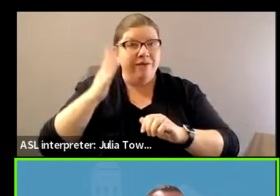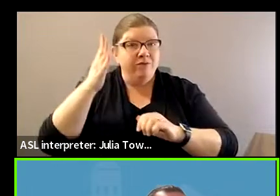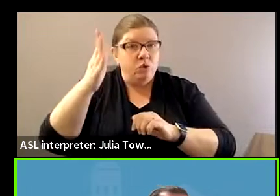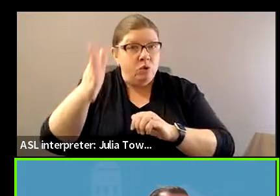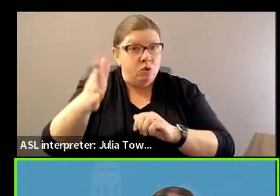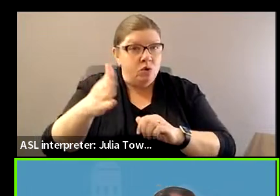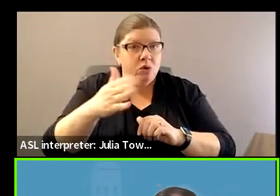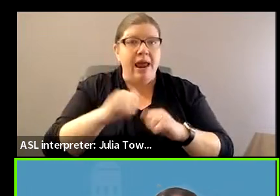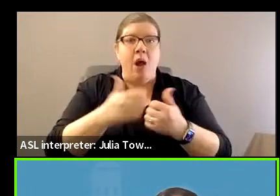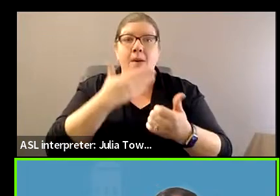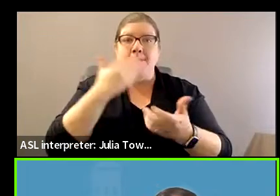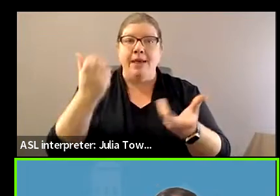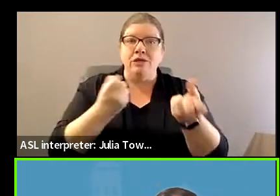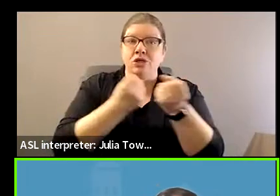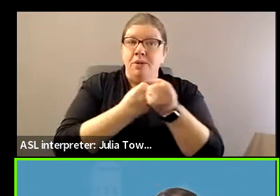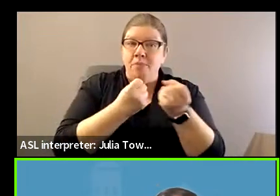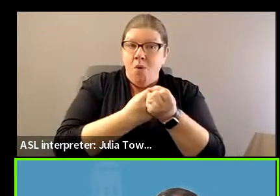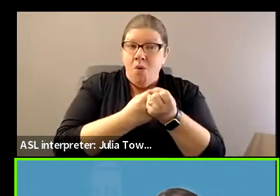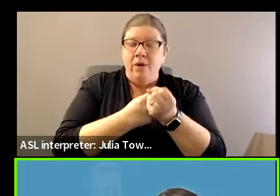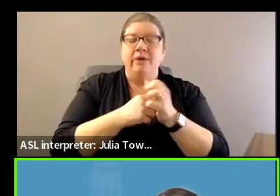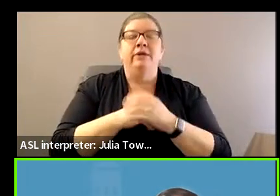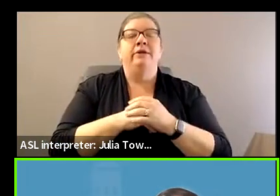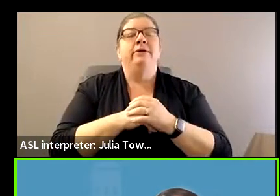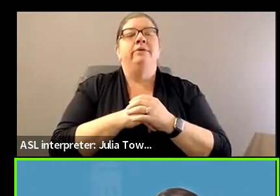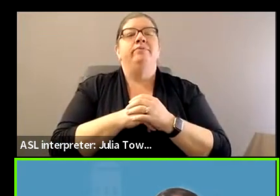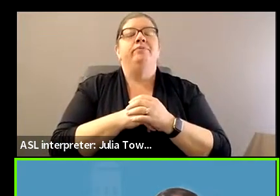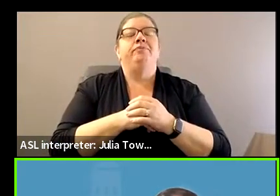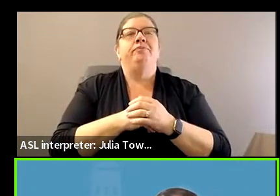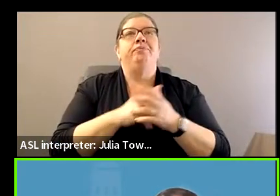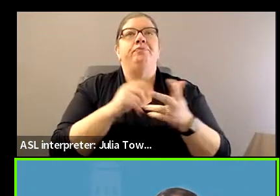best support. And then